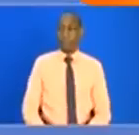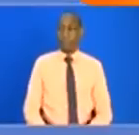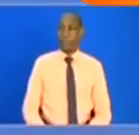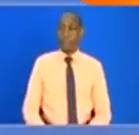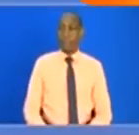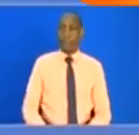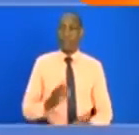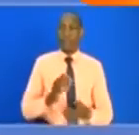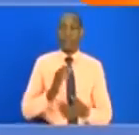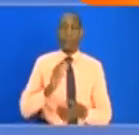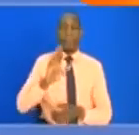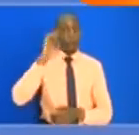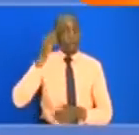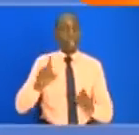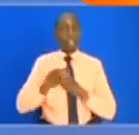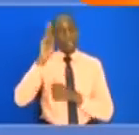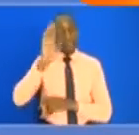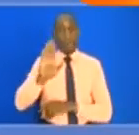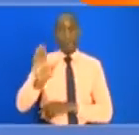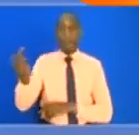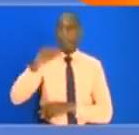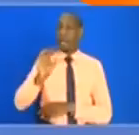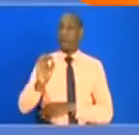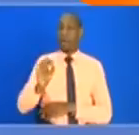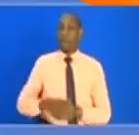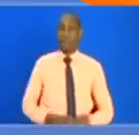Do you sincerely believe that that is the reason why he's not here?